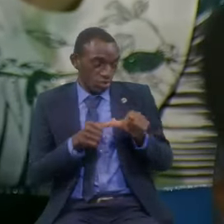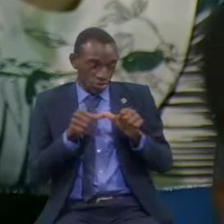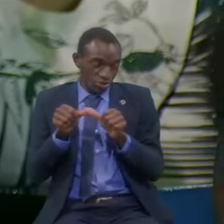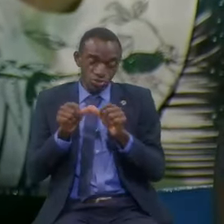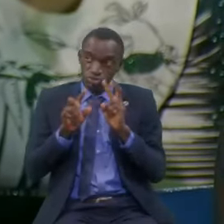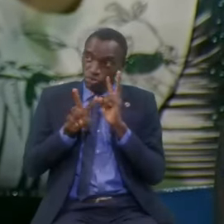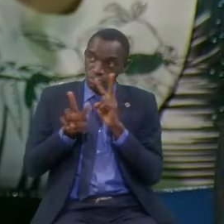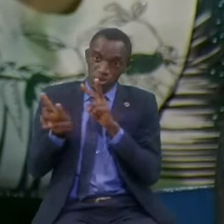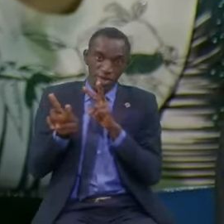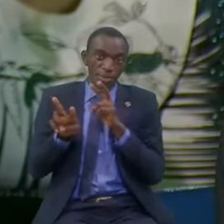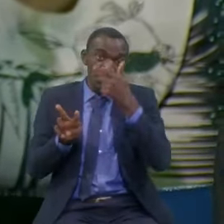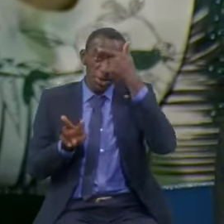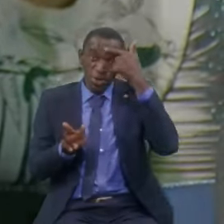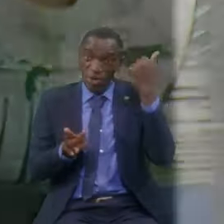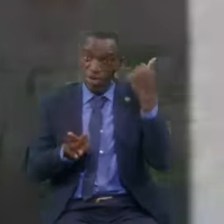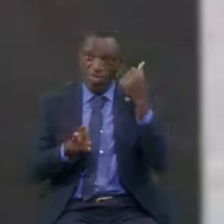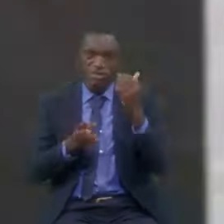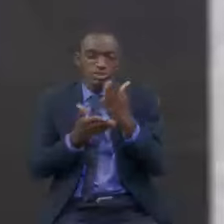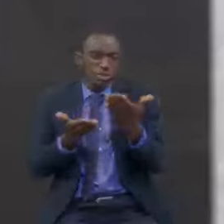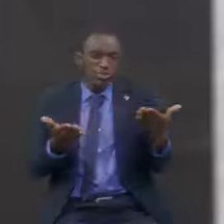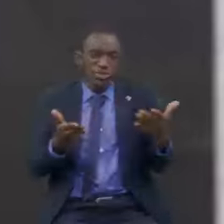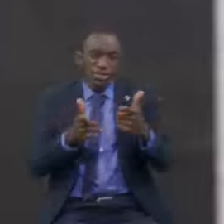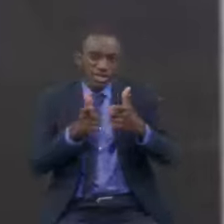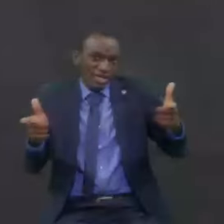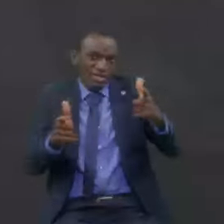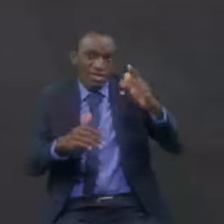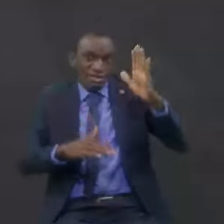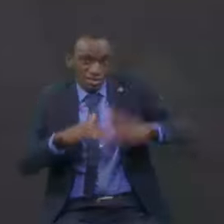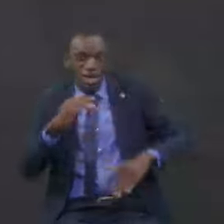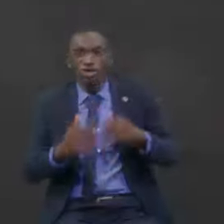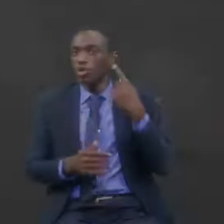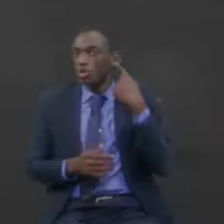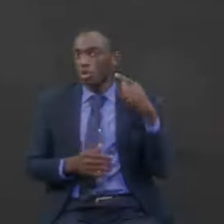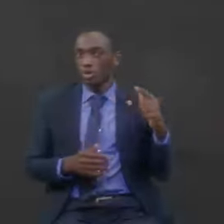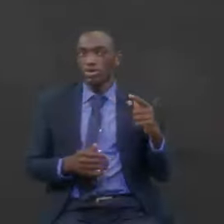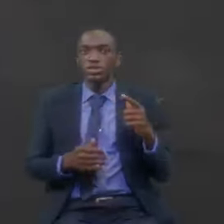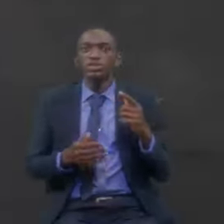because something greater than gold, something